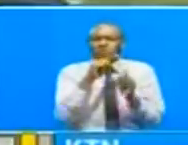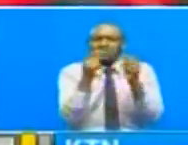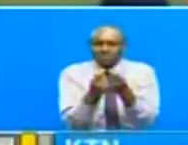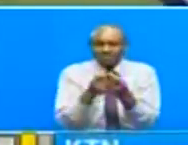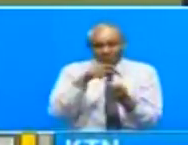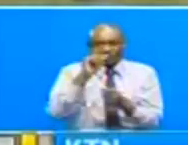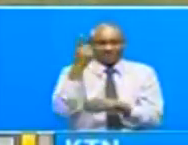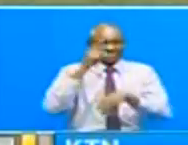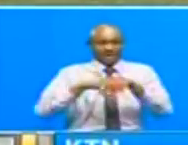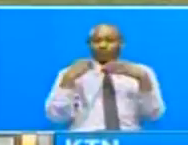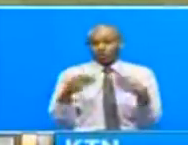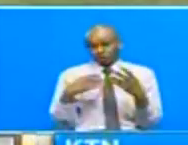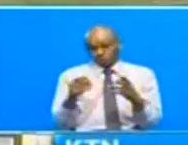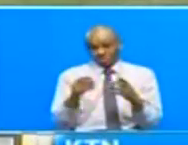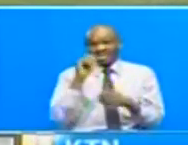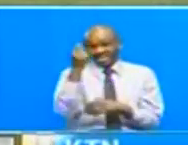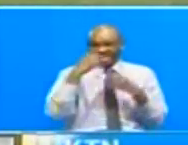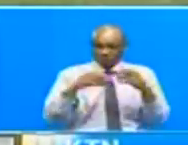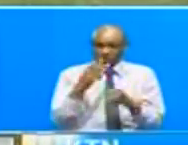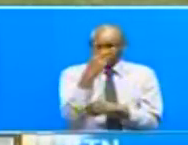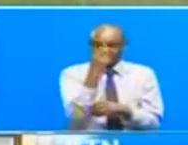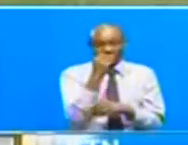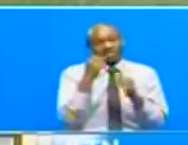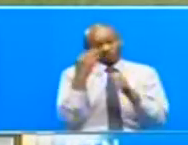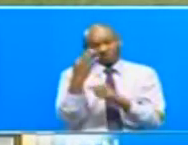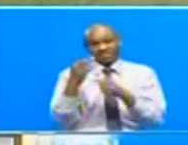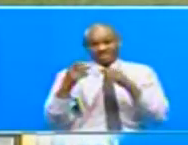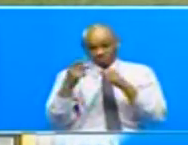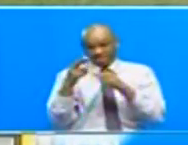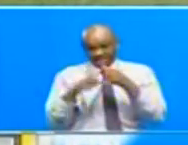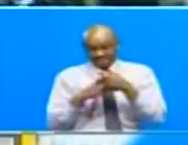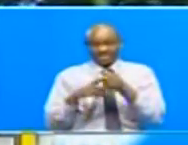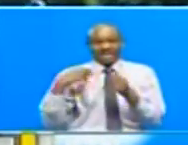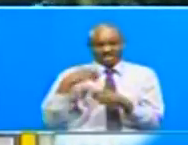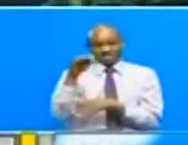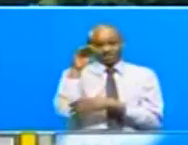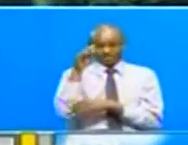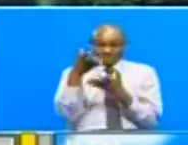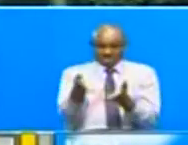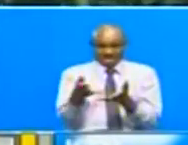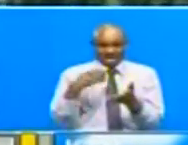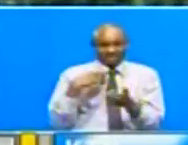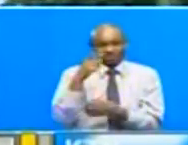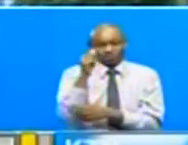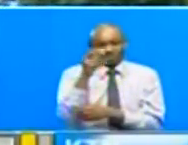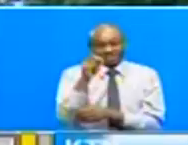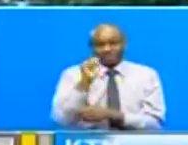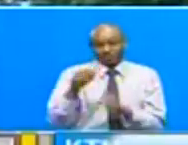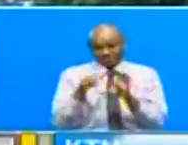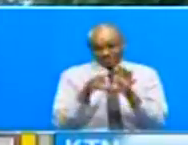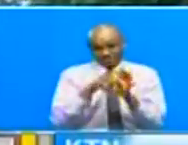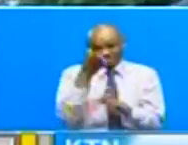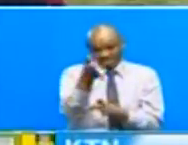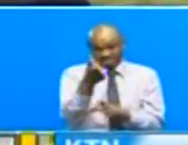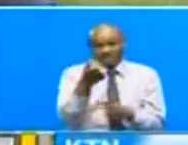lost their first round matches. Kenya lost 20-28 to Zimbabwe, while Tunisia had lost to Namibia. Namibia will be taking part in the Rugby